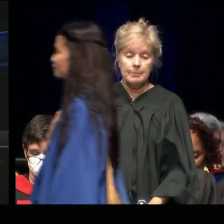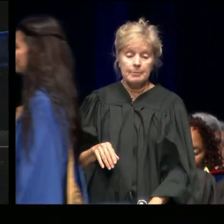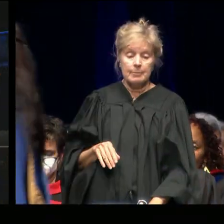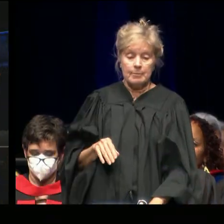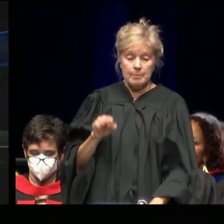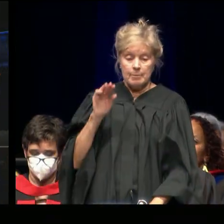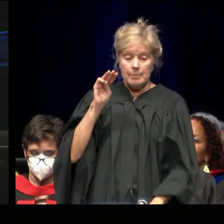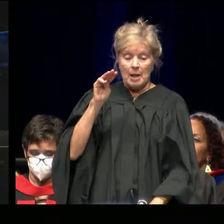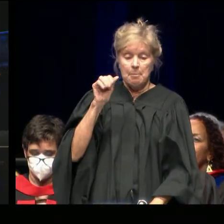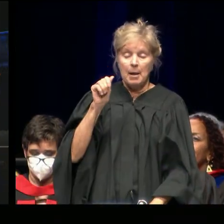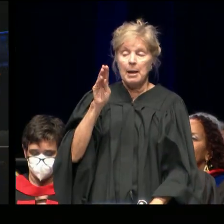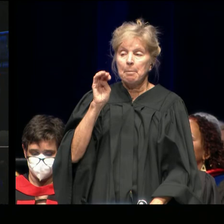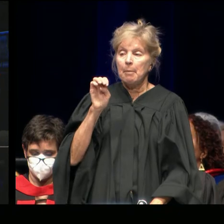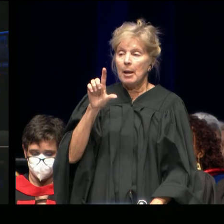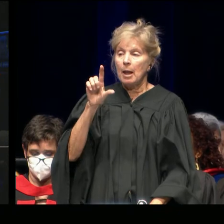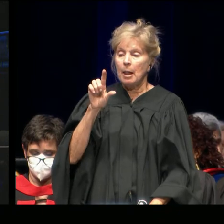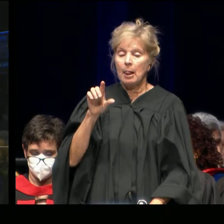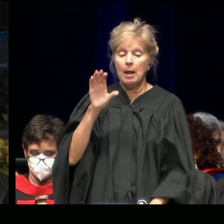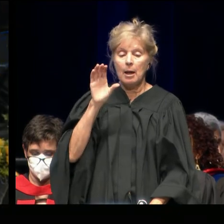Maybel Contreras.